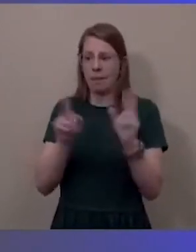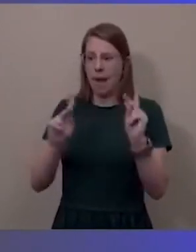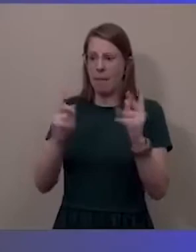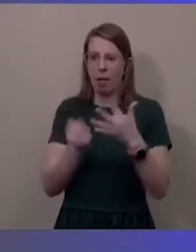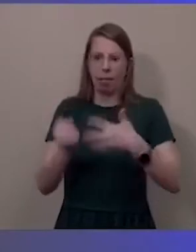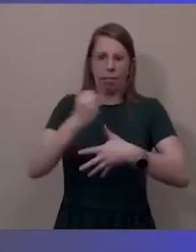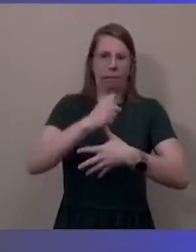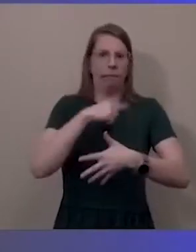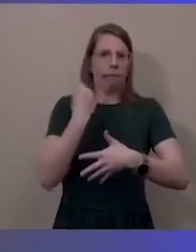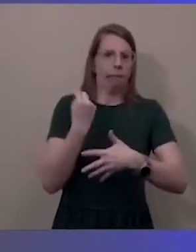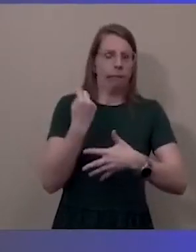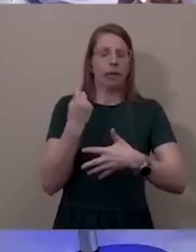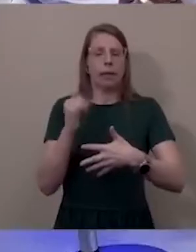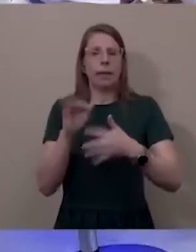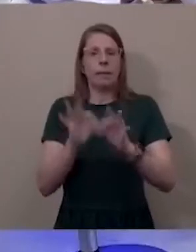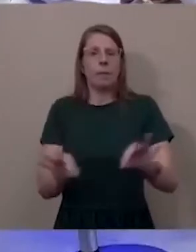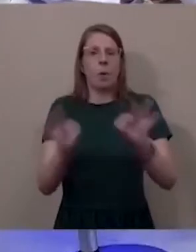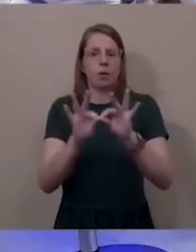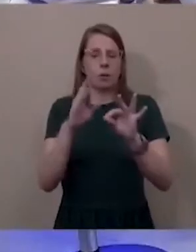so important.